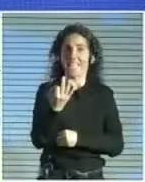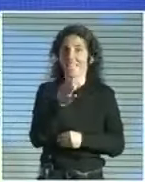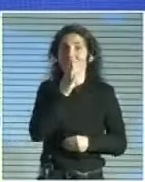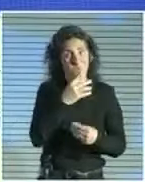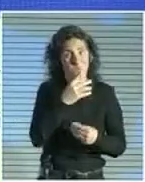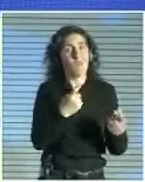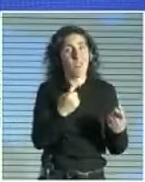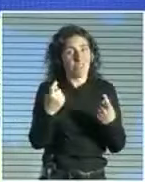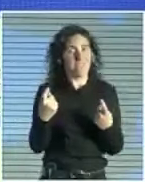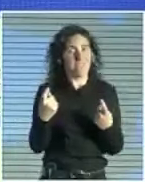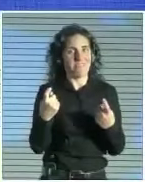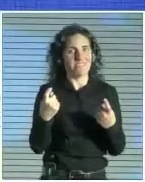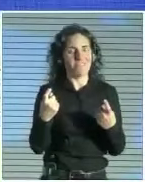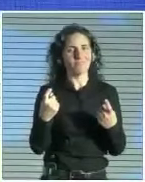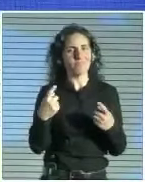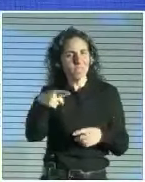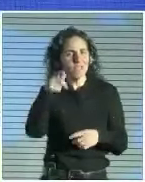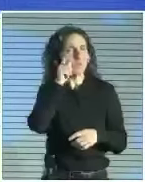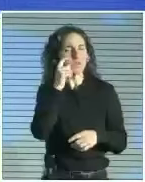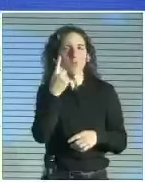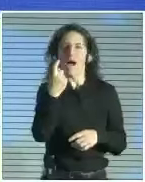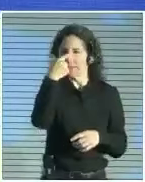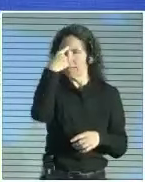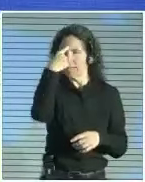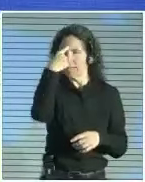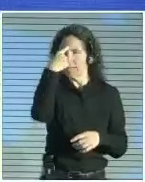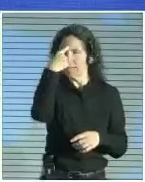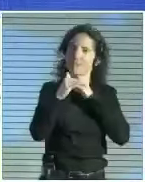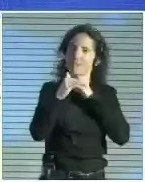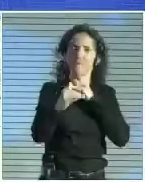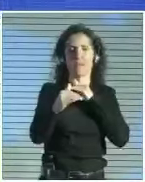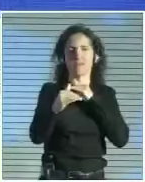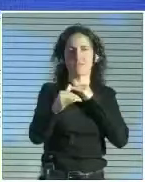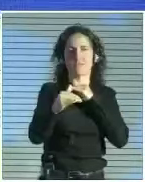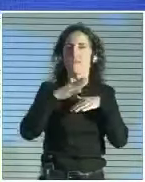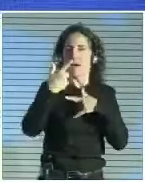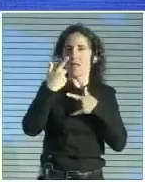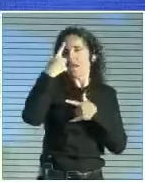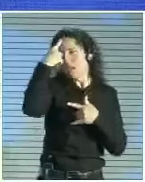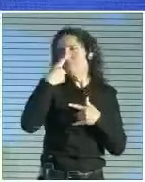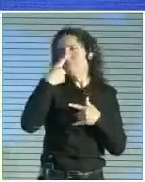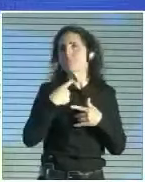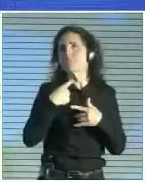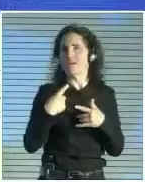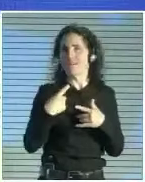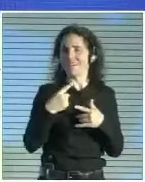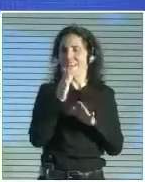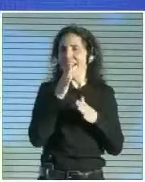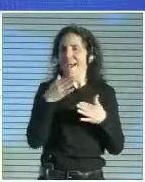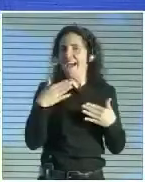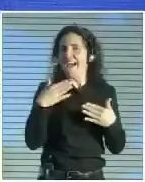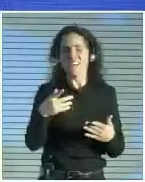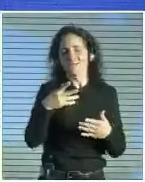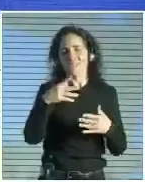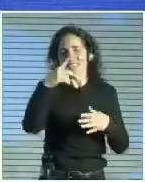image, because the reputation at the moment is not the best, mainly above of the arrival to the destination.